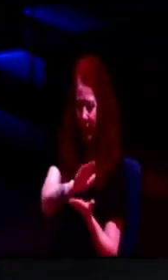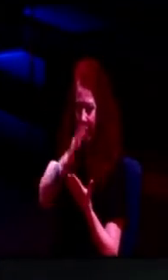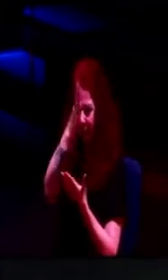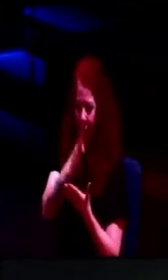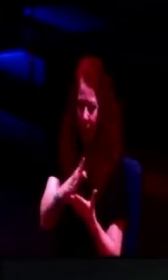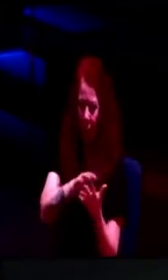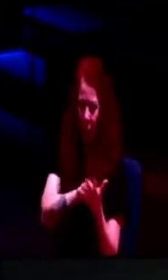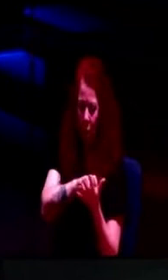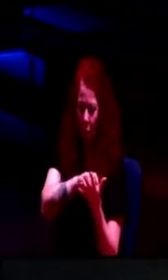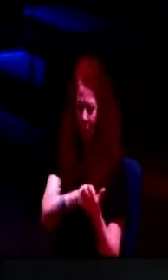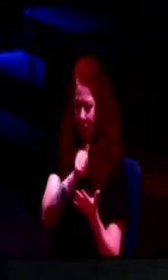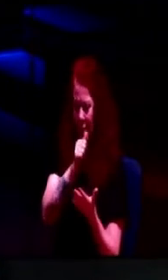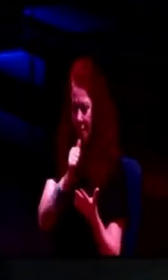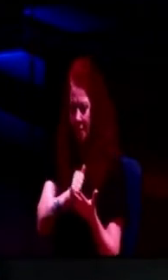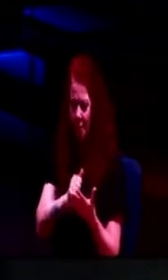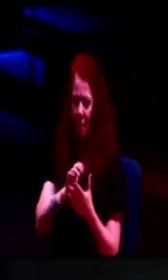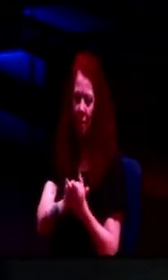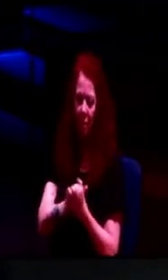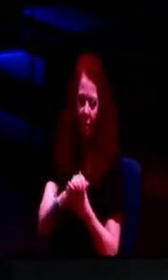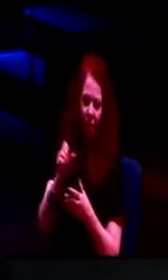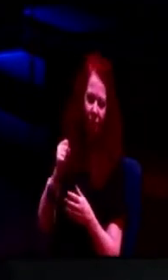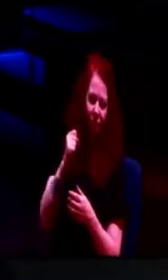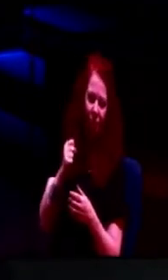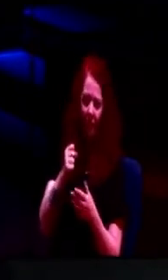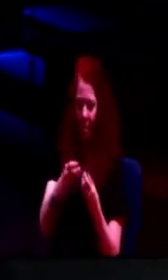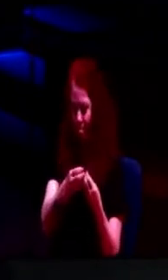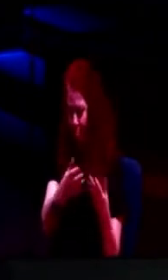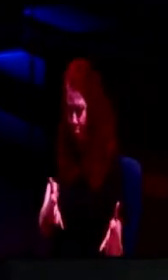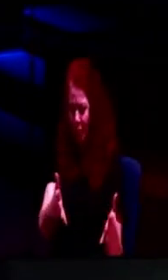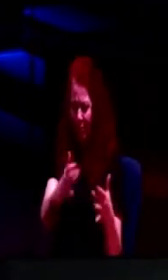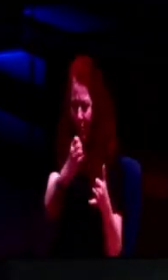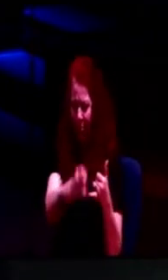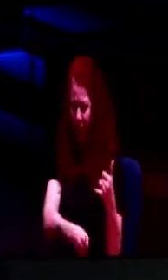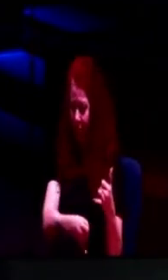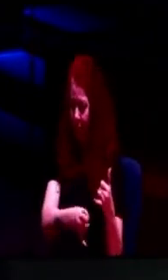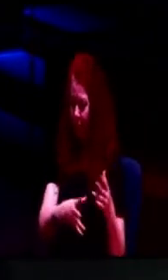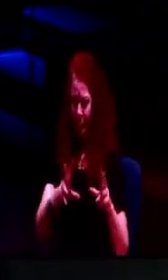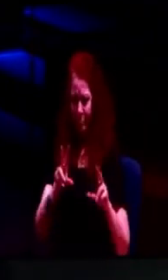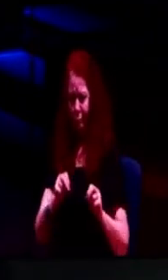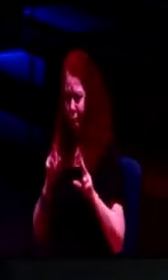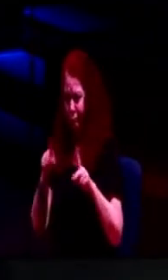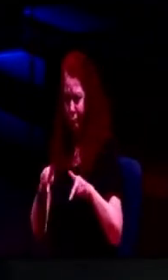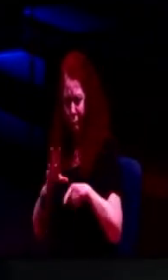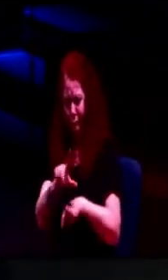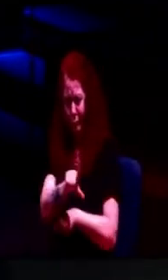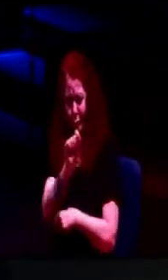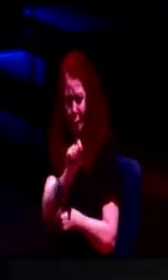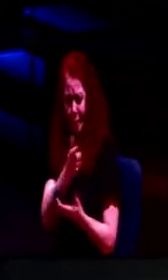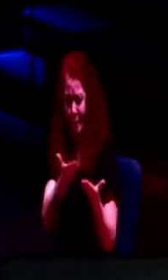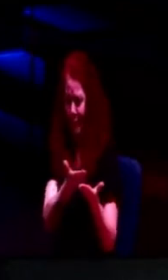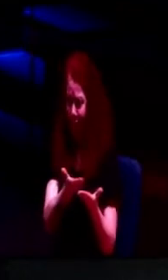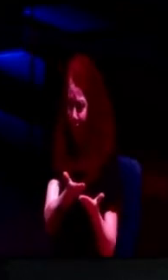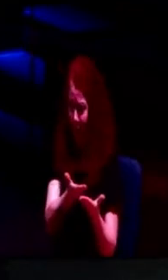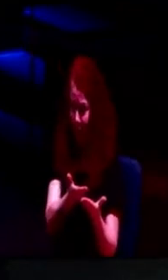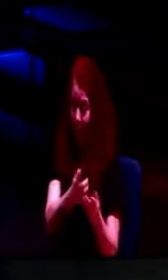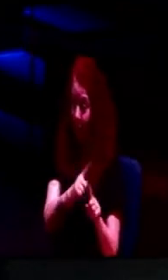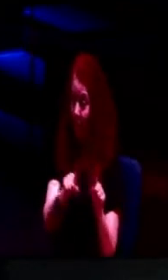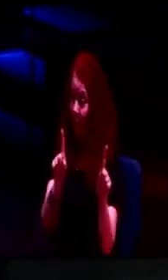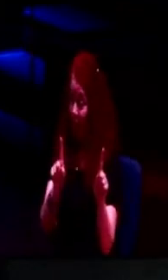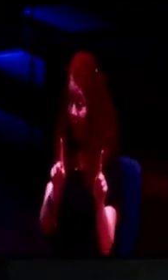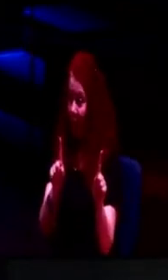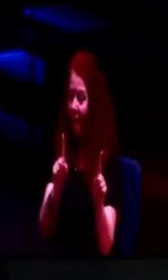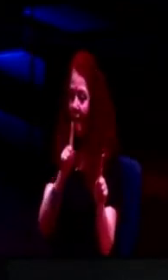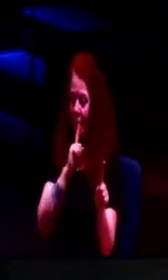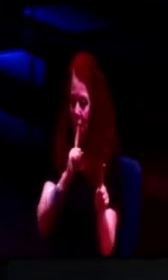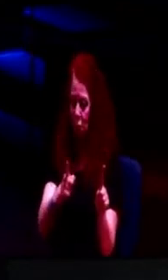it's sacrifice, it's sorrow, it's rejection, it's last, it's losing. Who picks that? Nobody picks that. But that's where the value is.